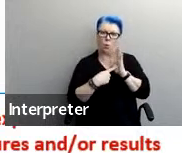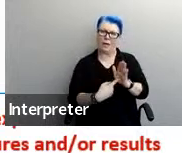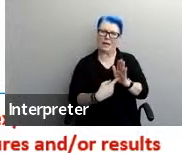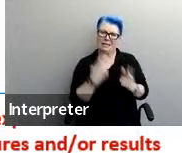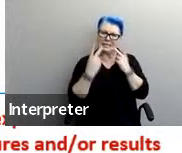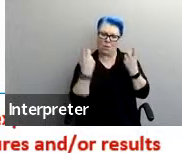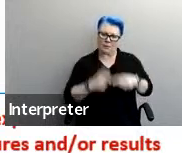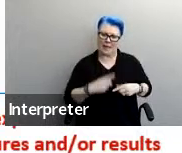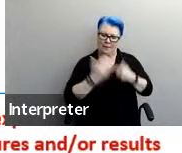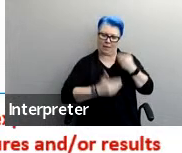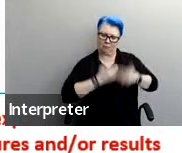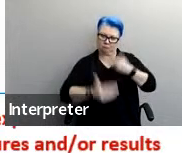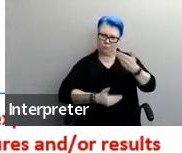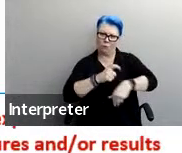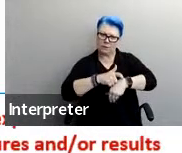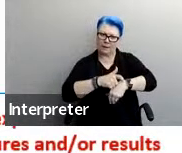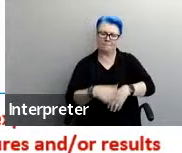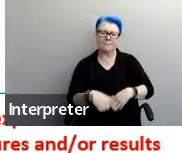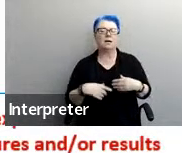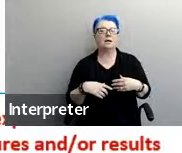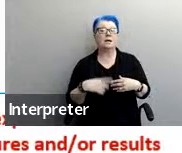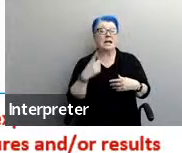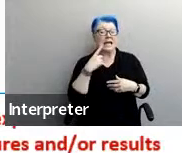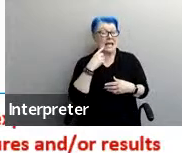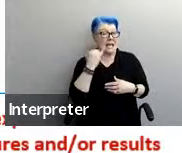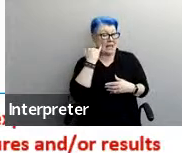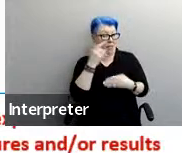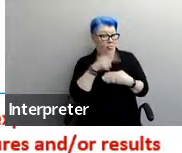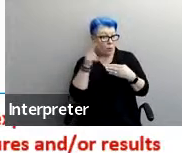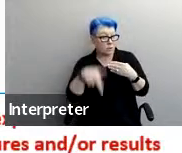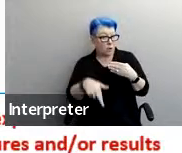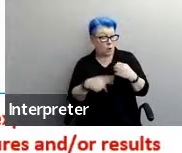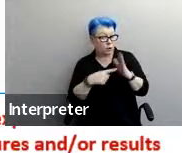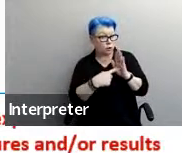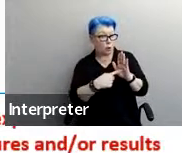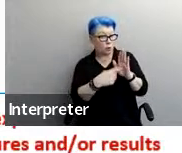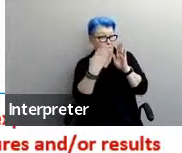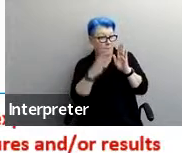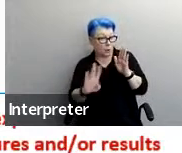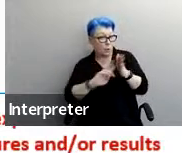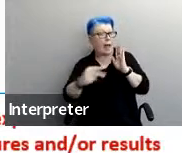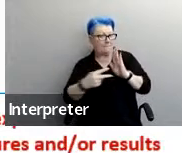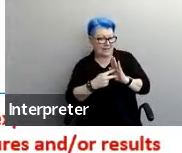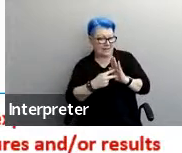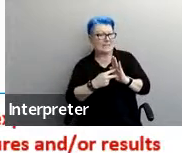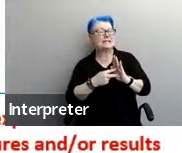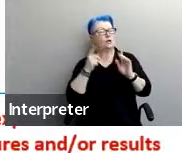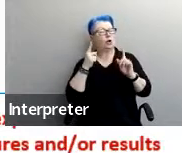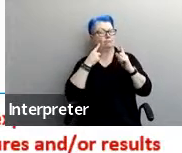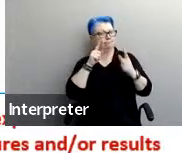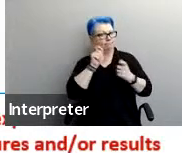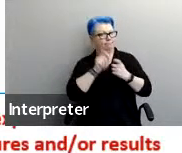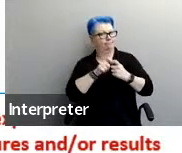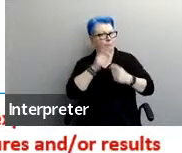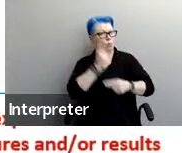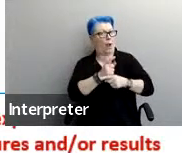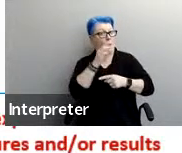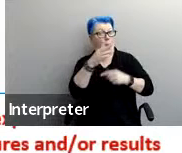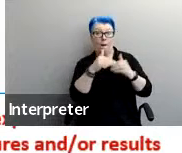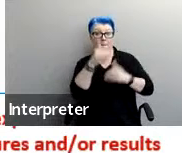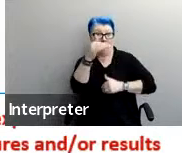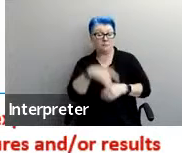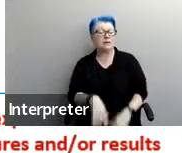If the result is in blue, it means the program is either on or above target, and orange means